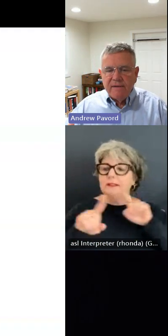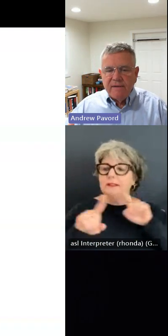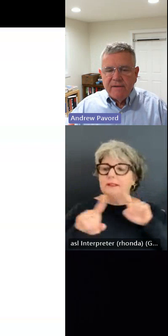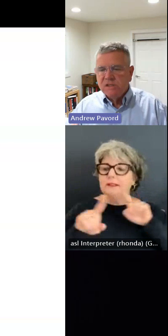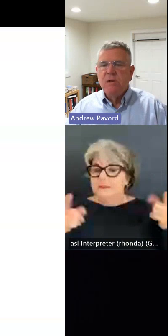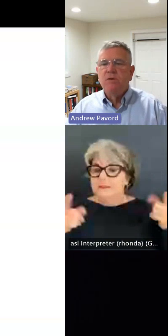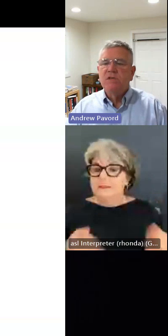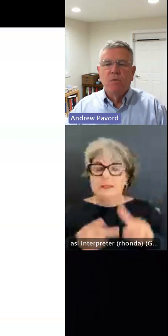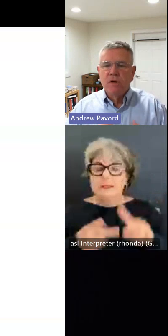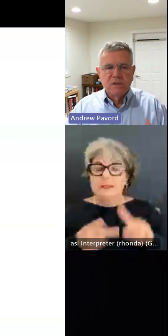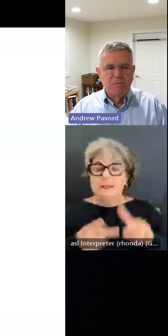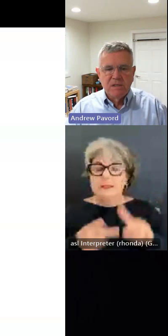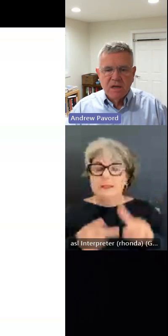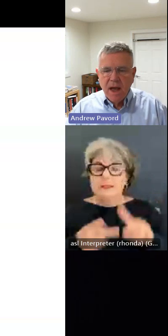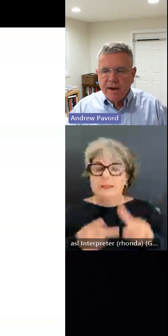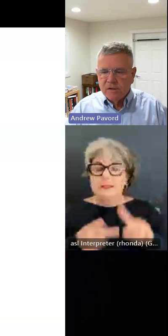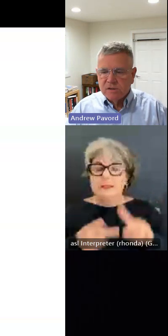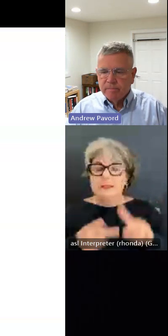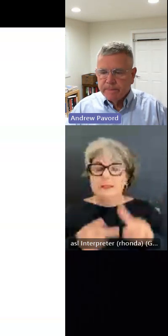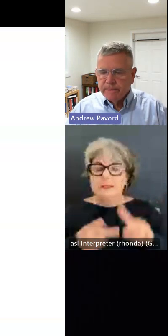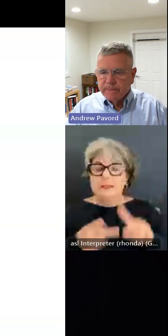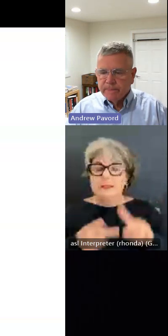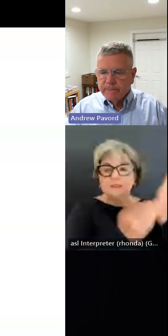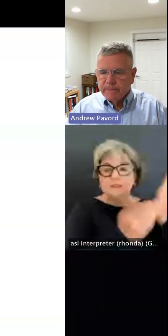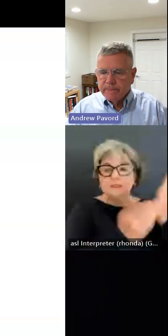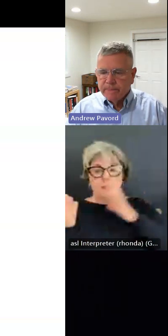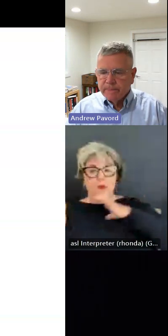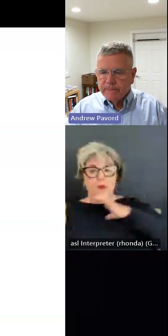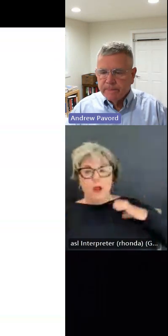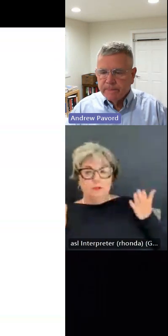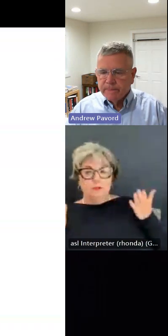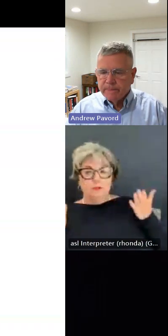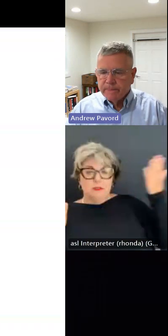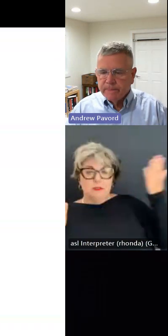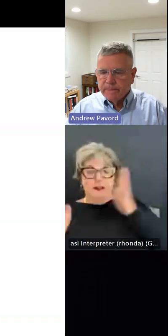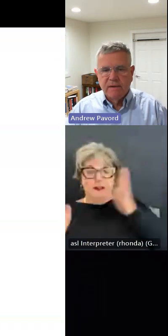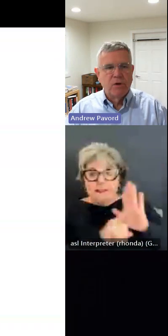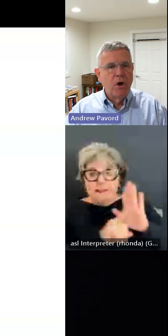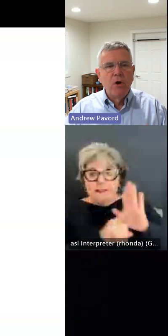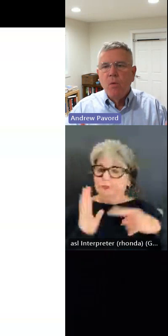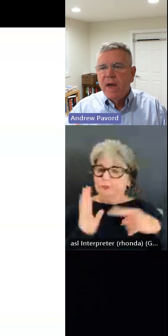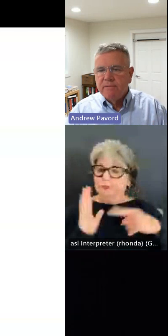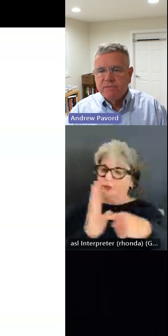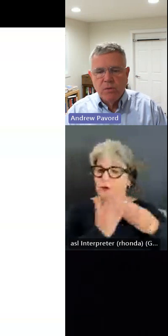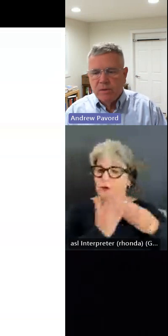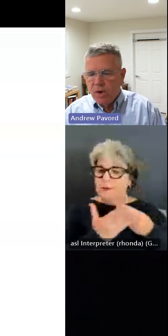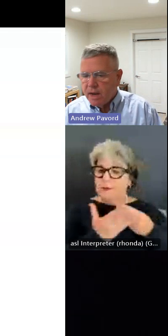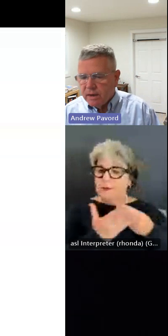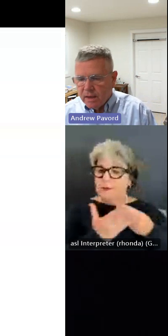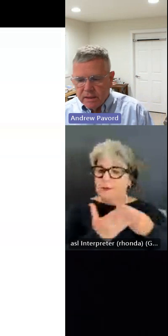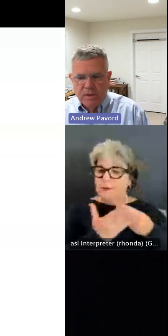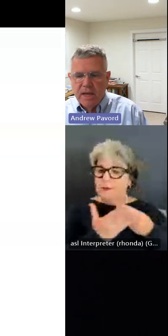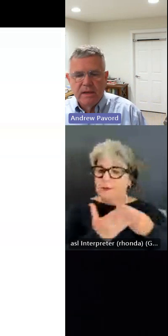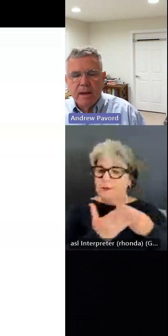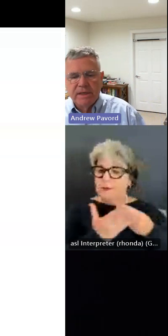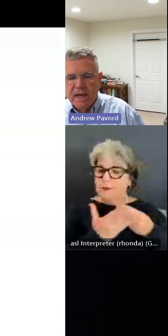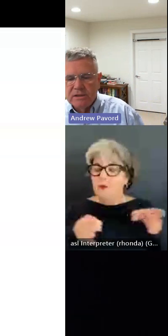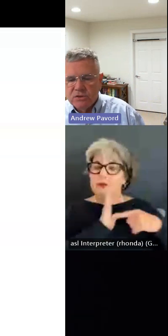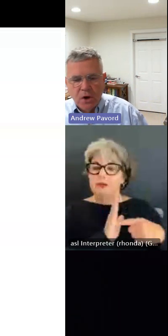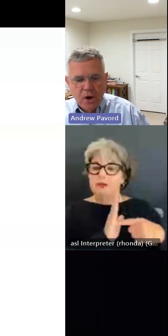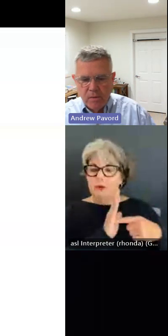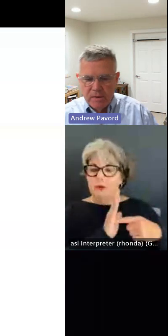If every agency were to submit to Congress their own way of showing money, if their own way of showing what